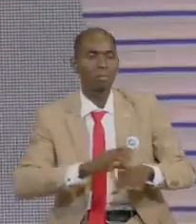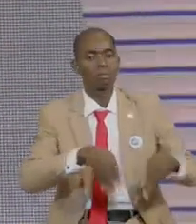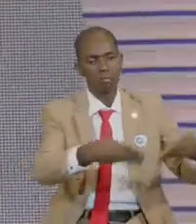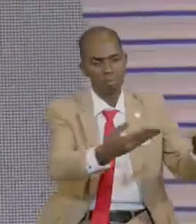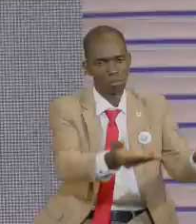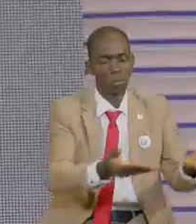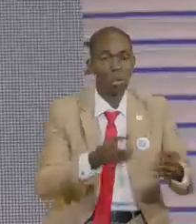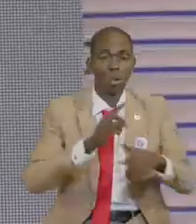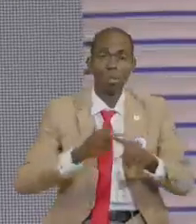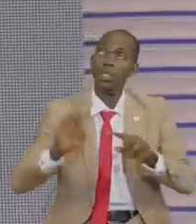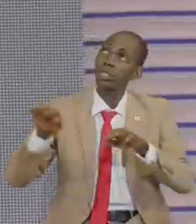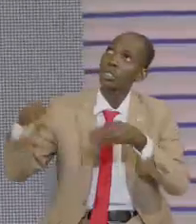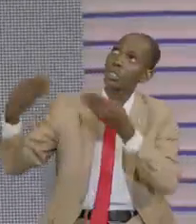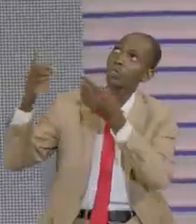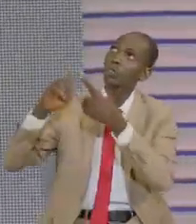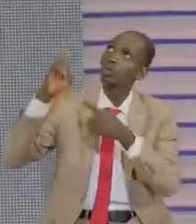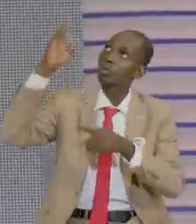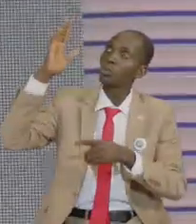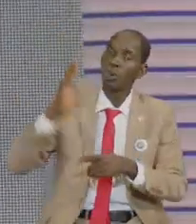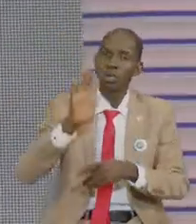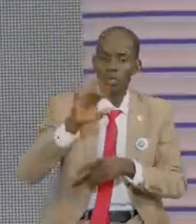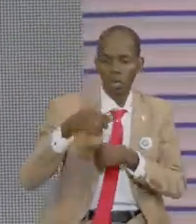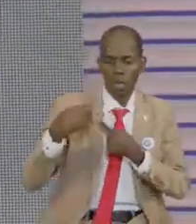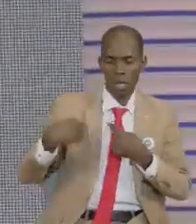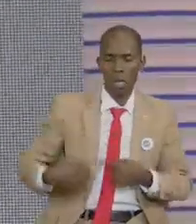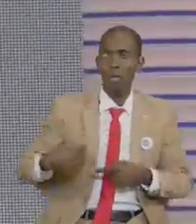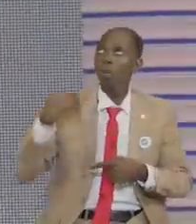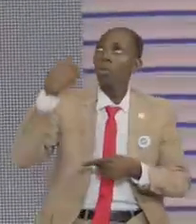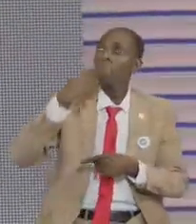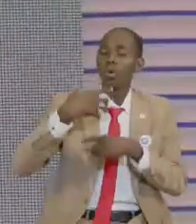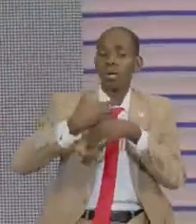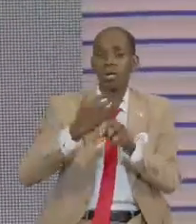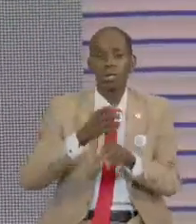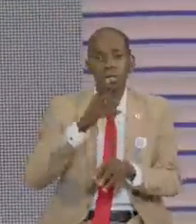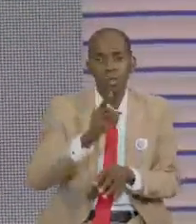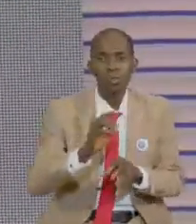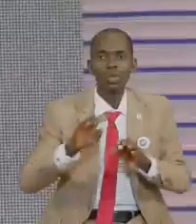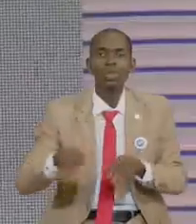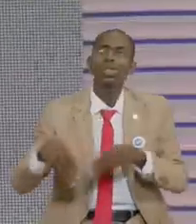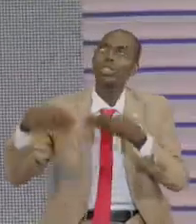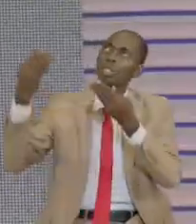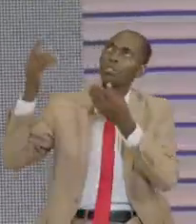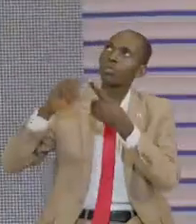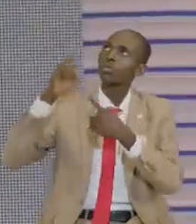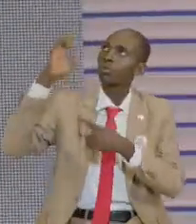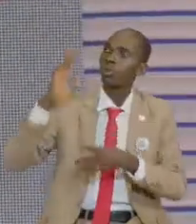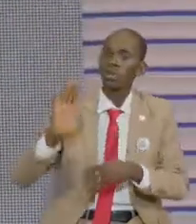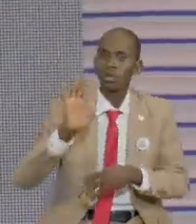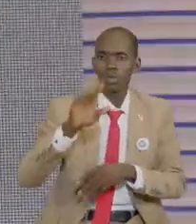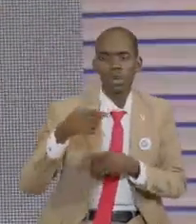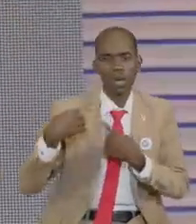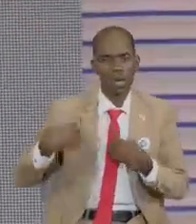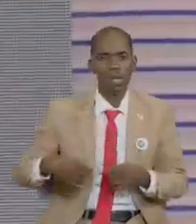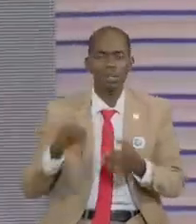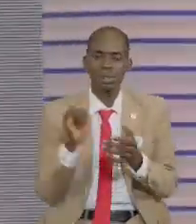give unto God your heart who created you. It says, give unto God your heart that belongs to